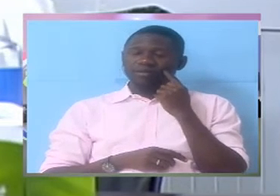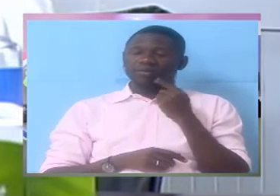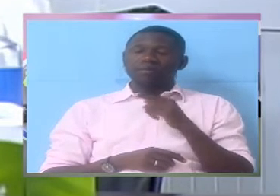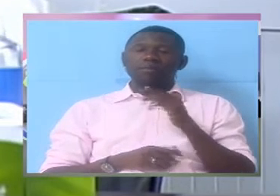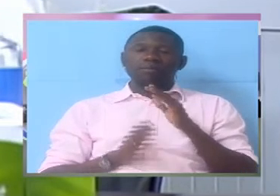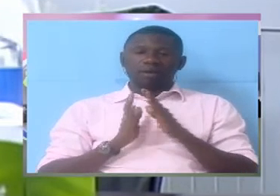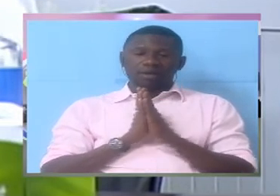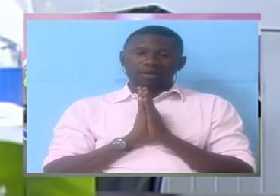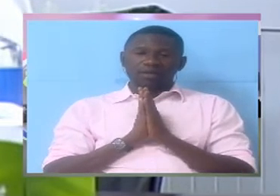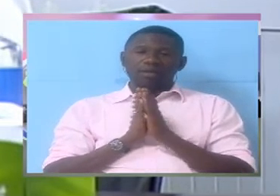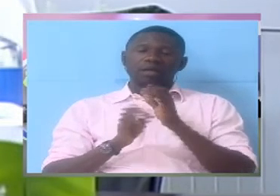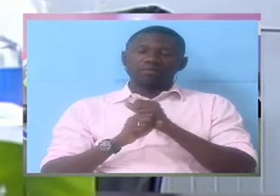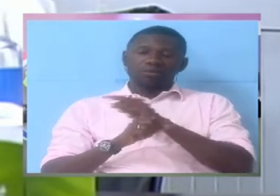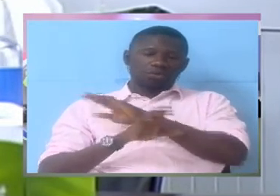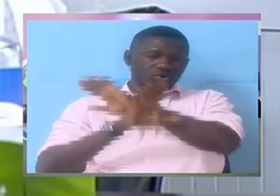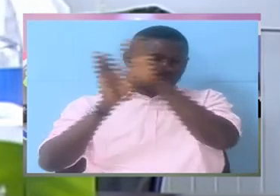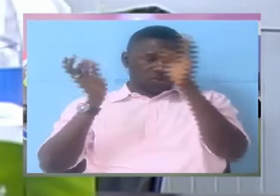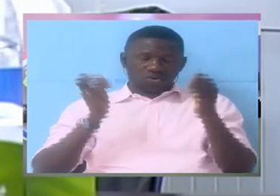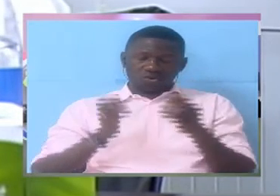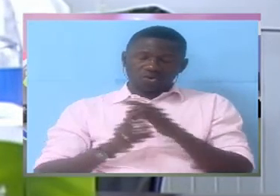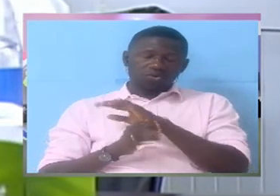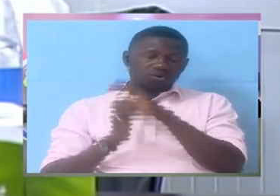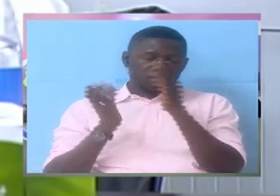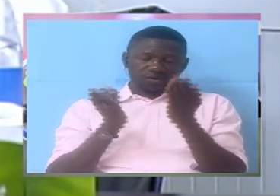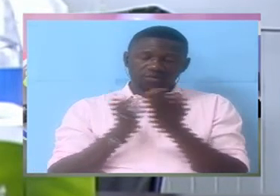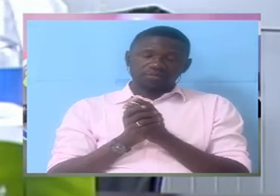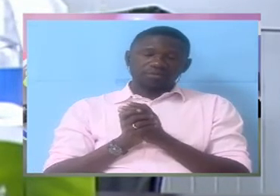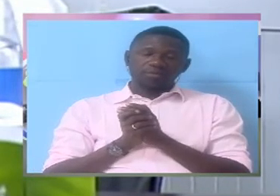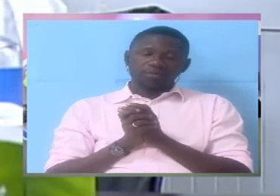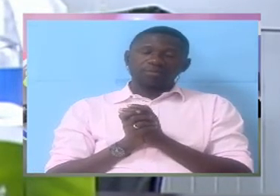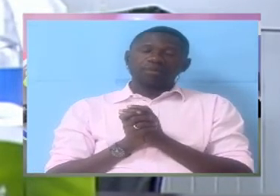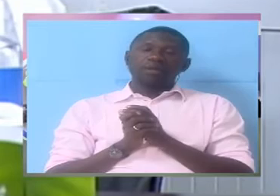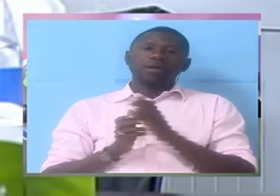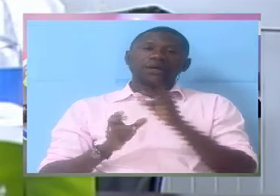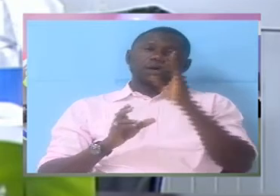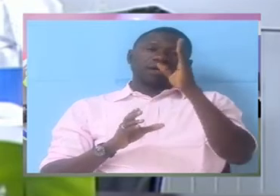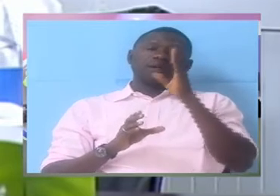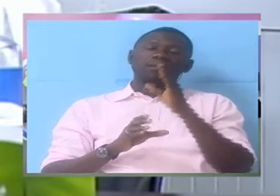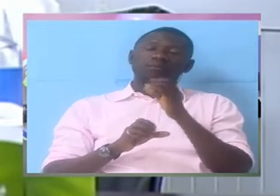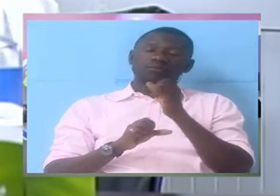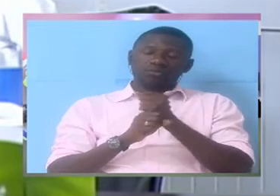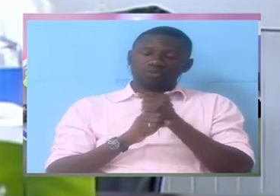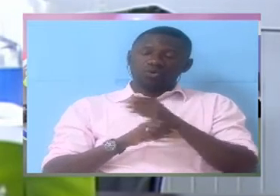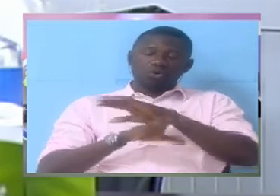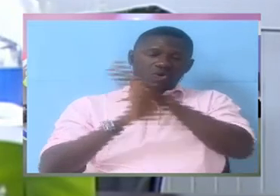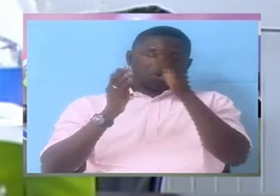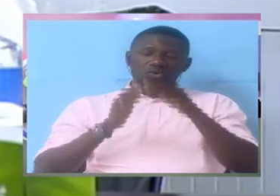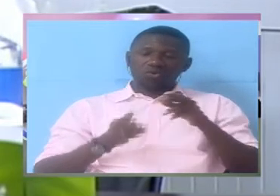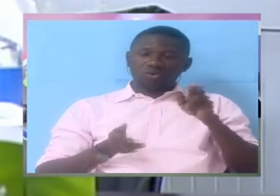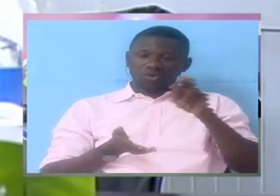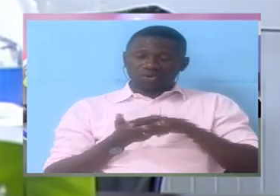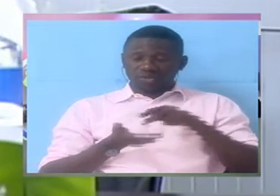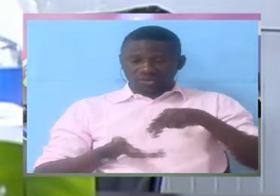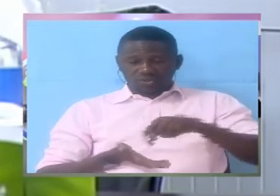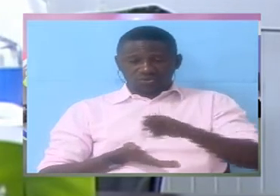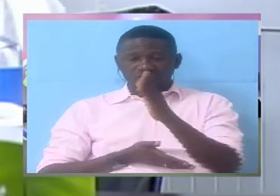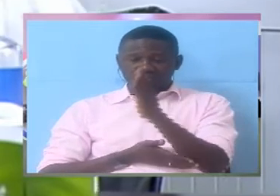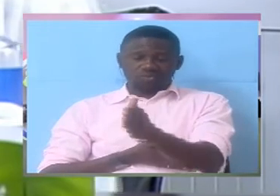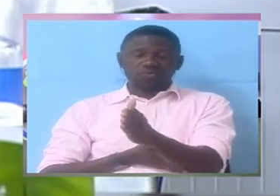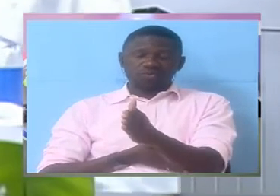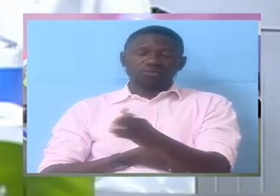of us ay londi tonya siloka may Allah put us all on the track of the truth thank you very much Allah